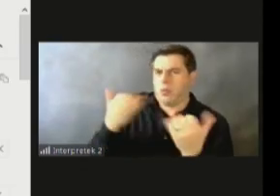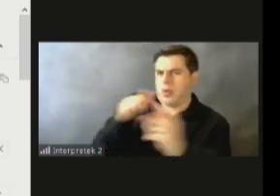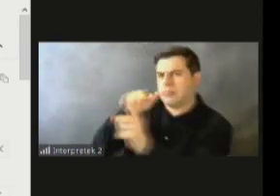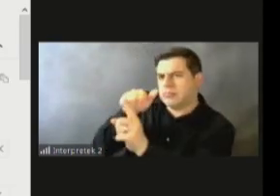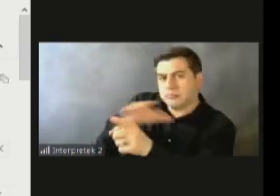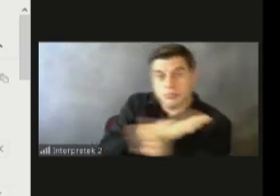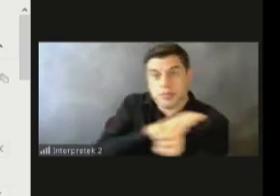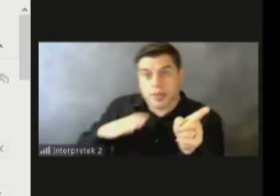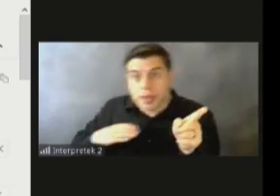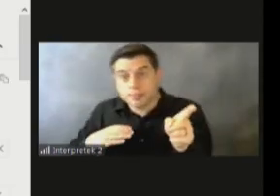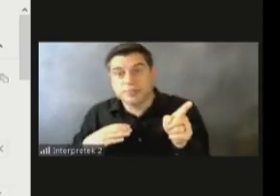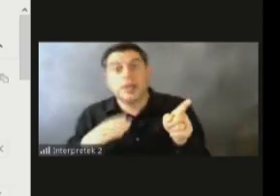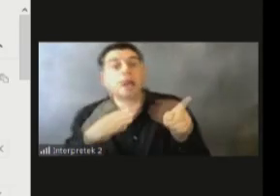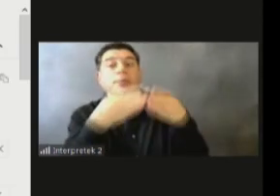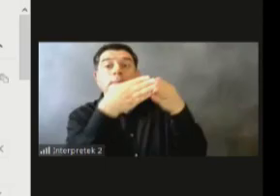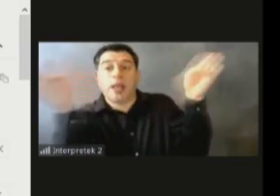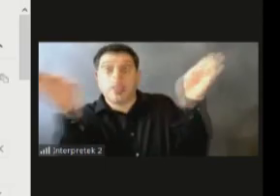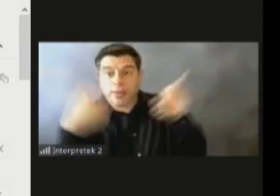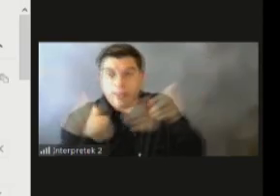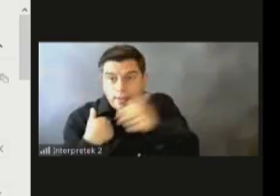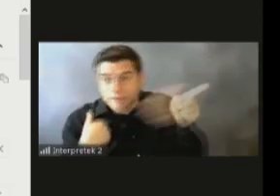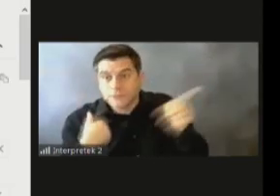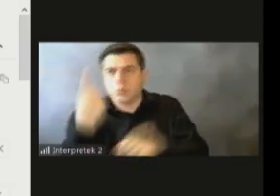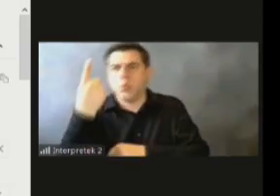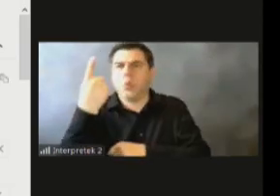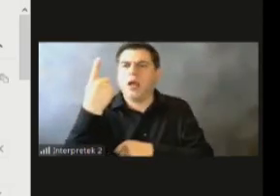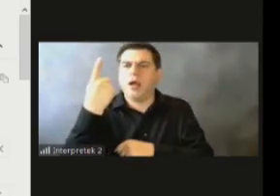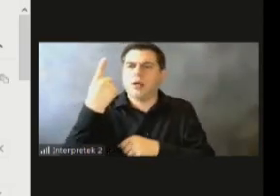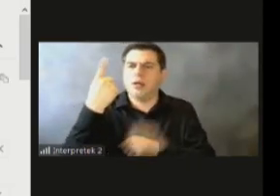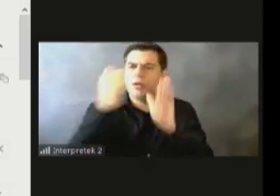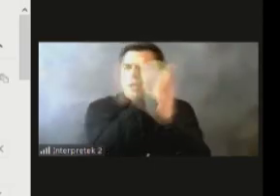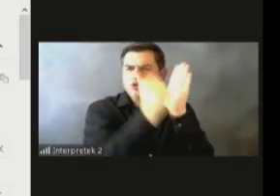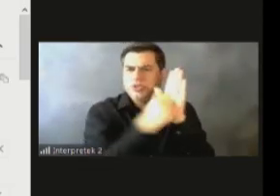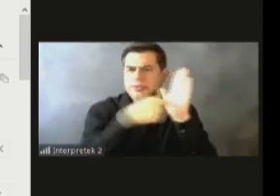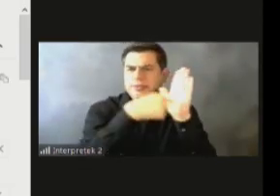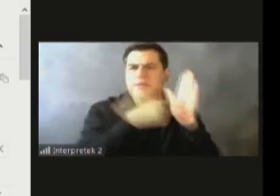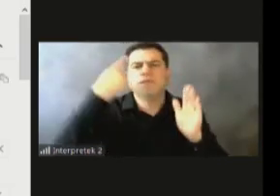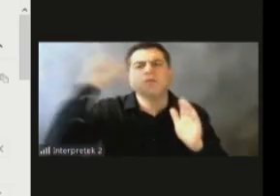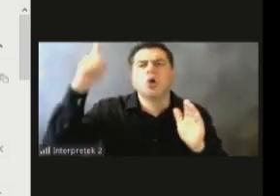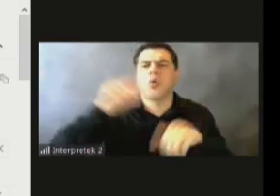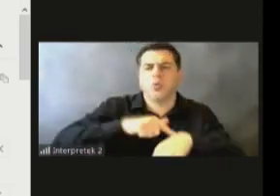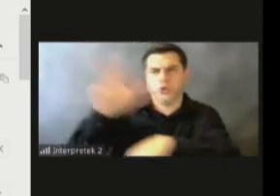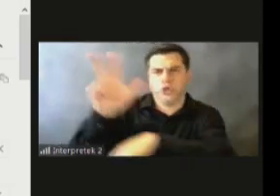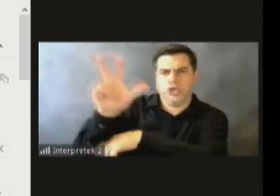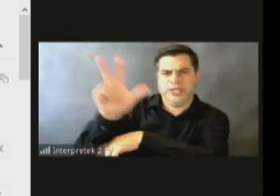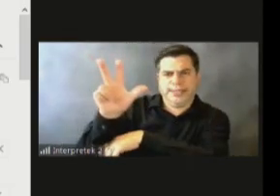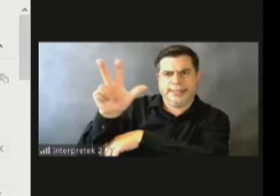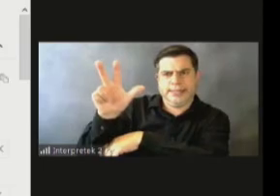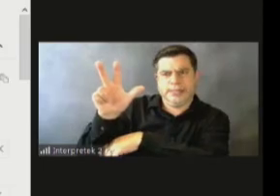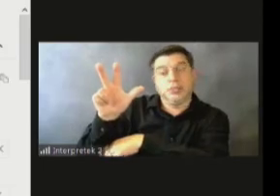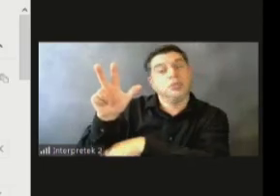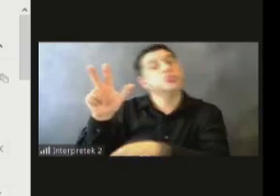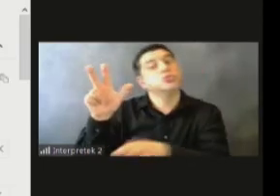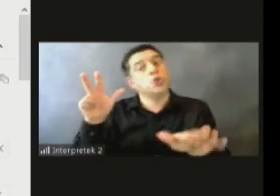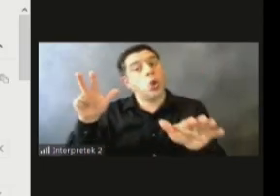3 o'clock. So if we are still having a discussion about the Affordable Housing Action Plan, we will pause at 3